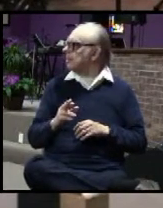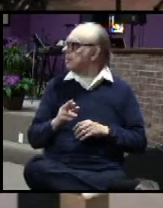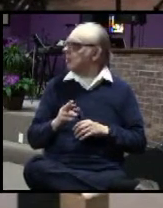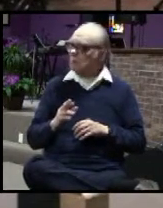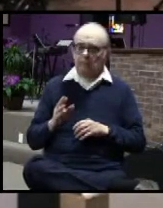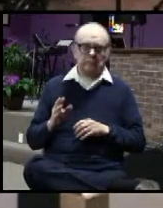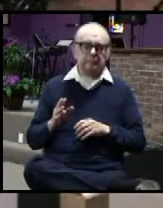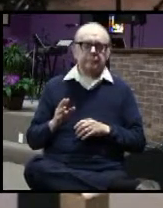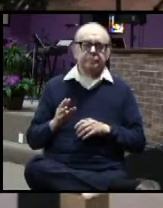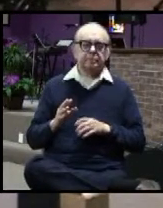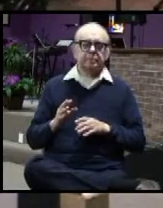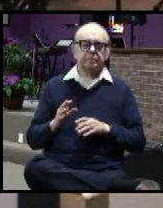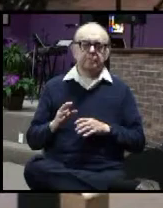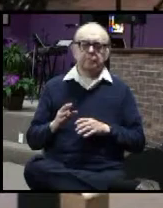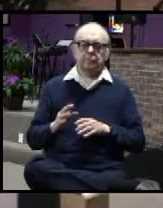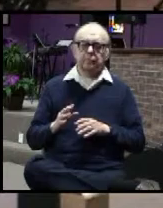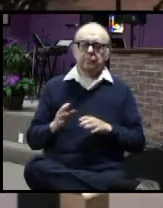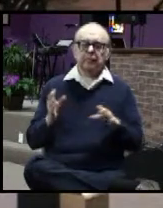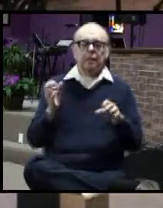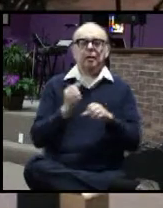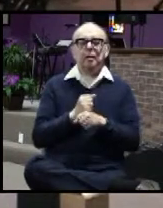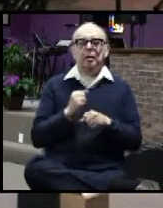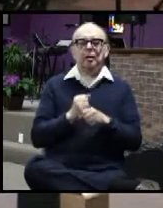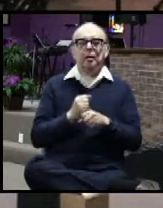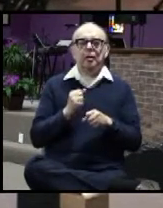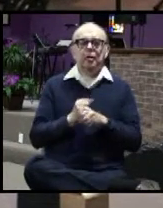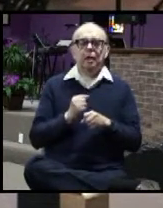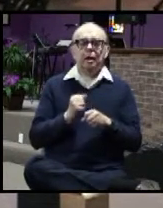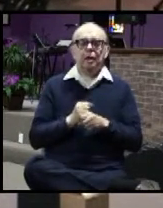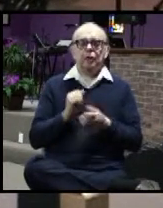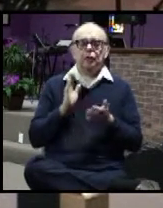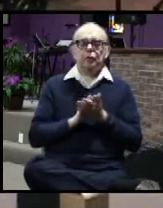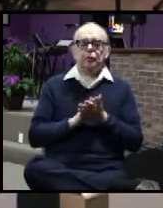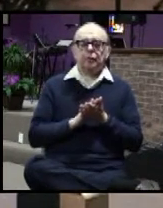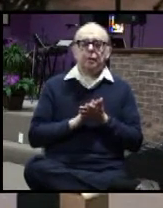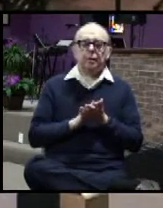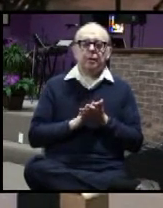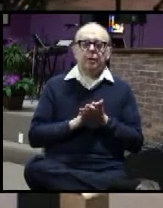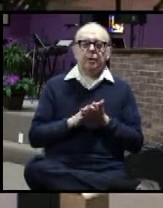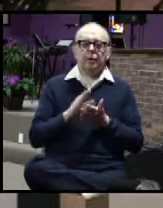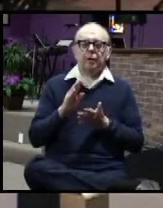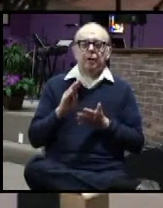you've eaten little Smokies in a crock pot for special occasions.